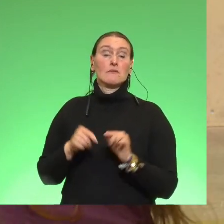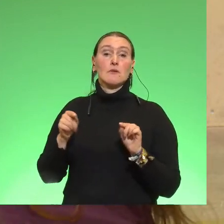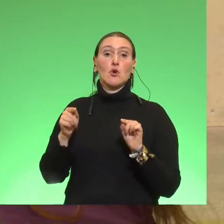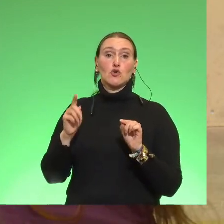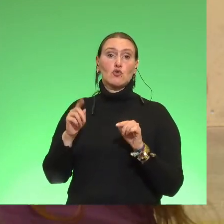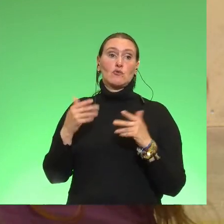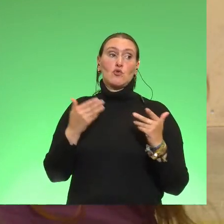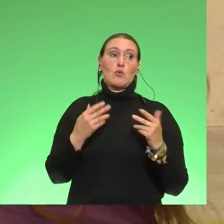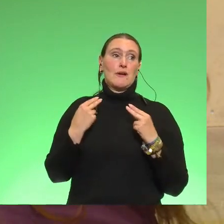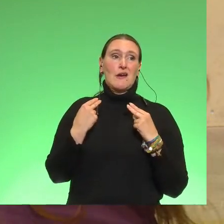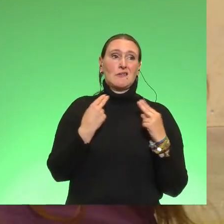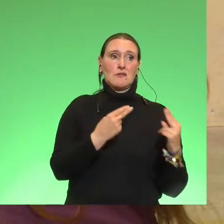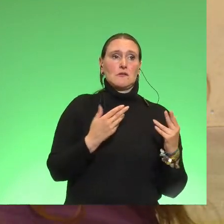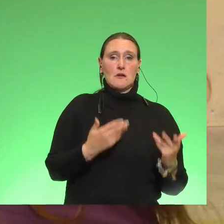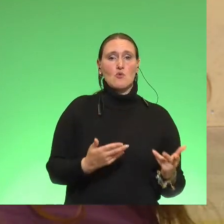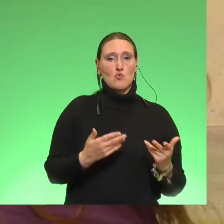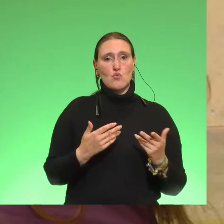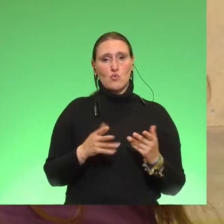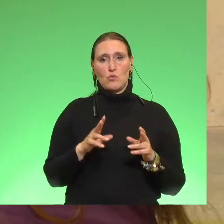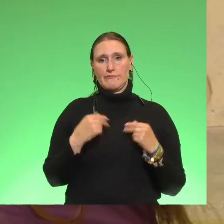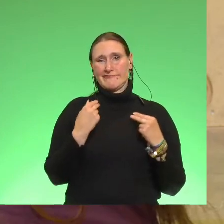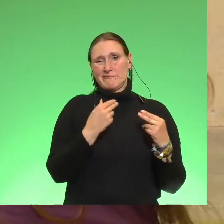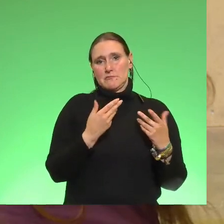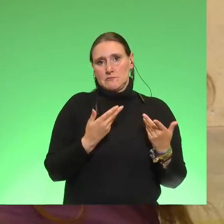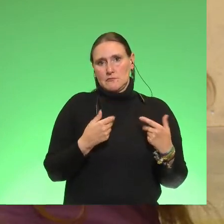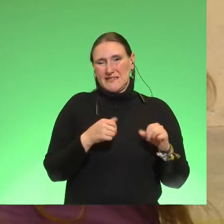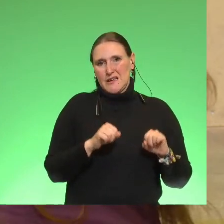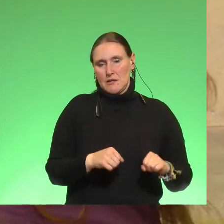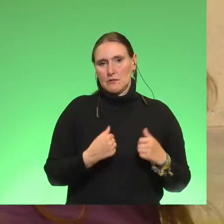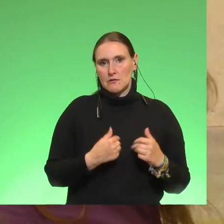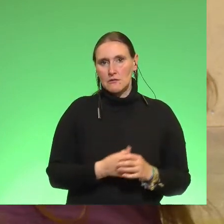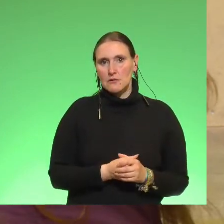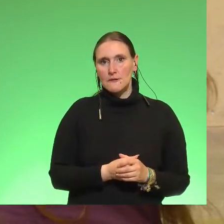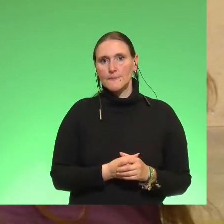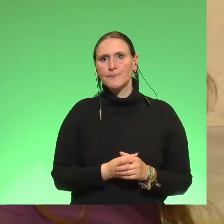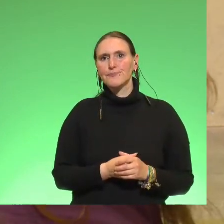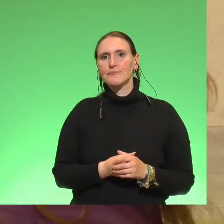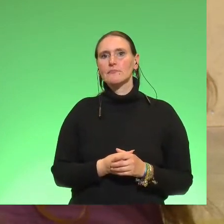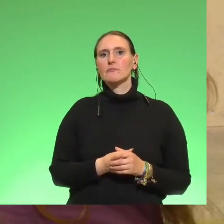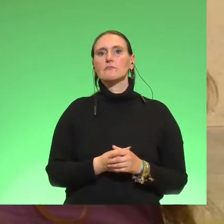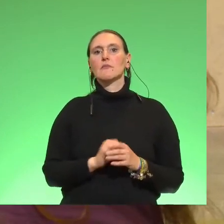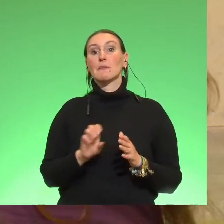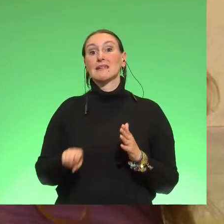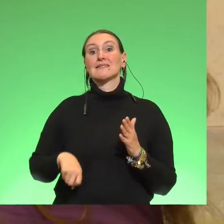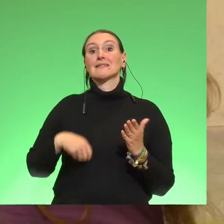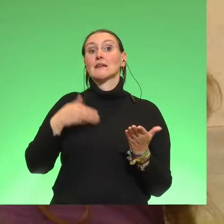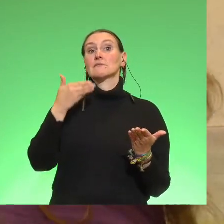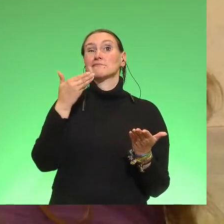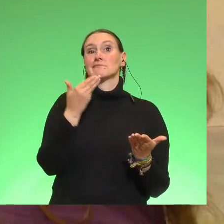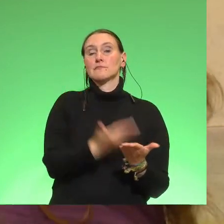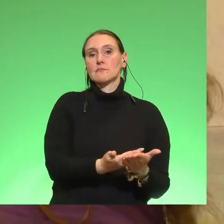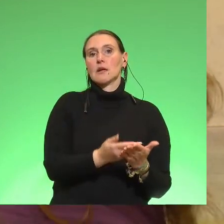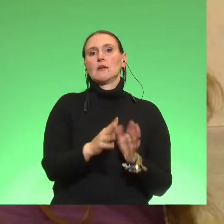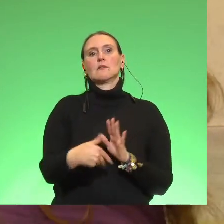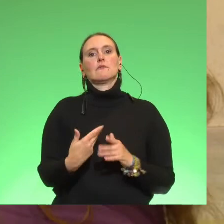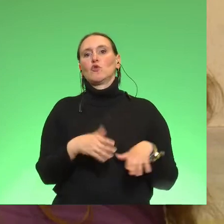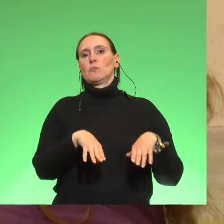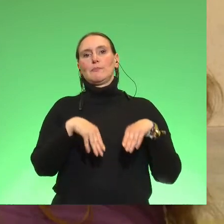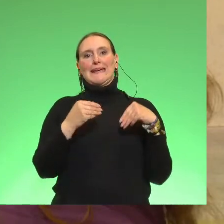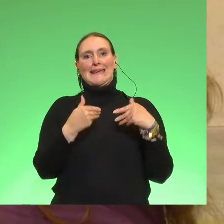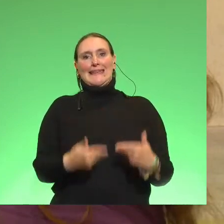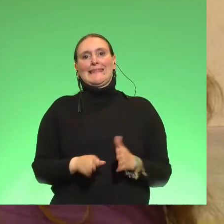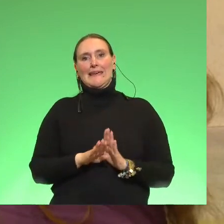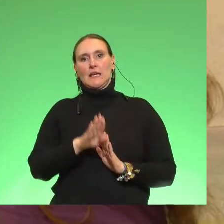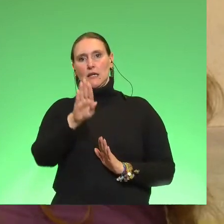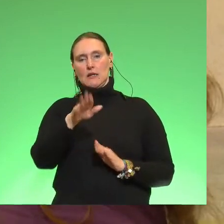that I can at the moment give to that, but it's kind of like, and that was like laid out from the beginning. And it was also proposed,